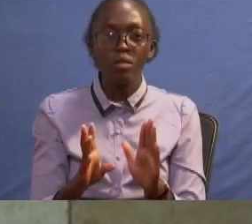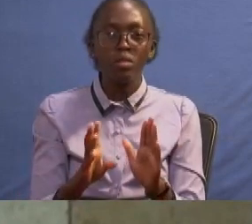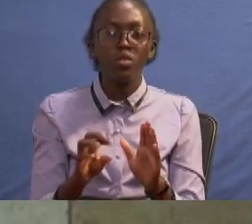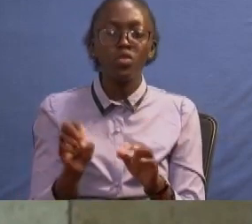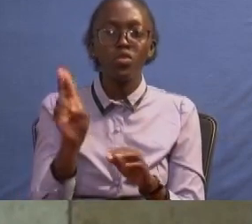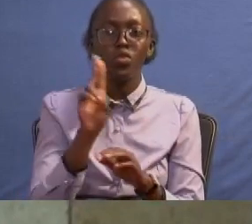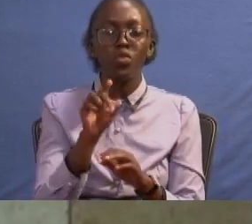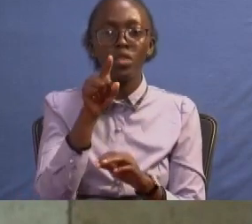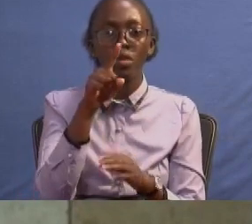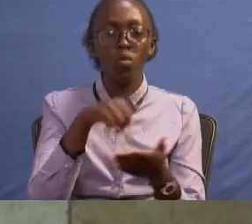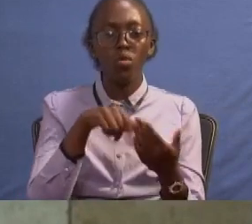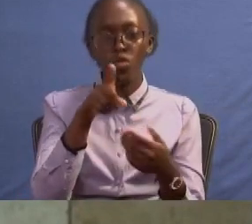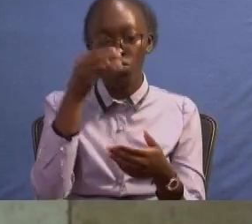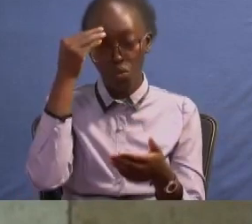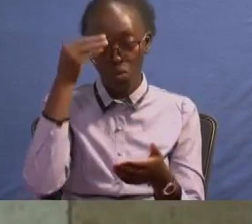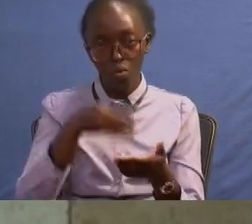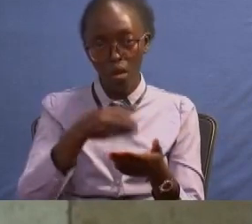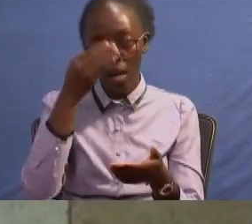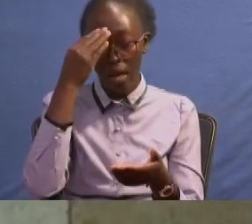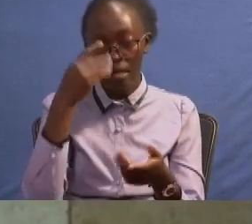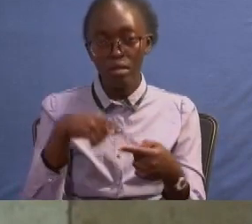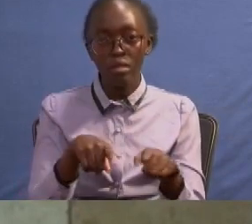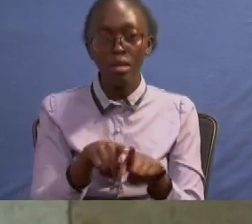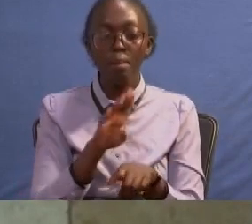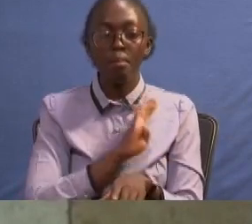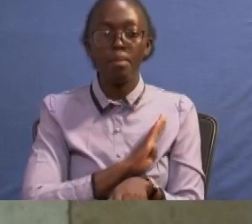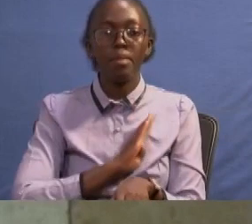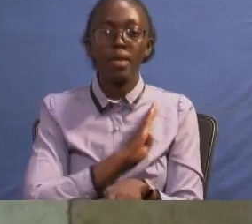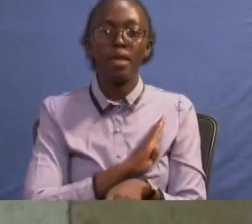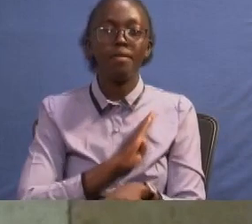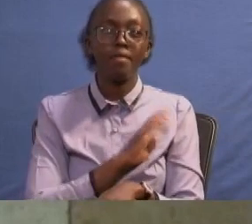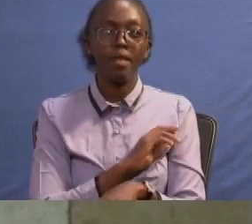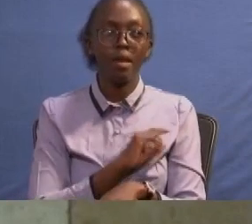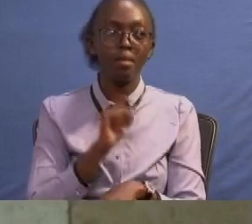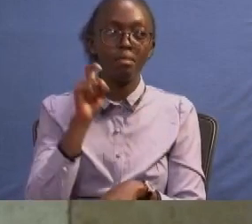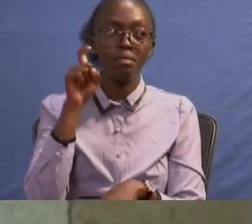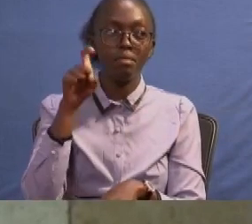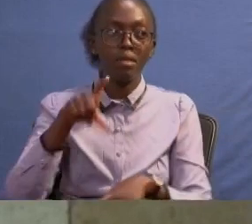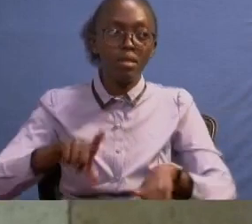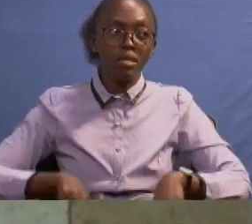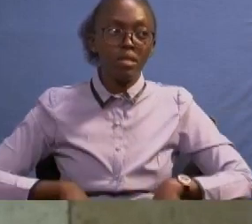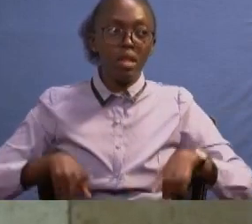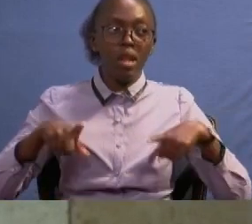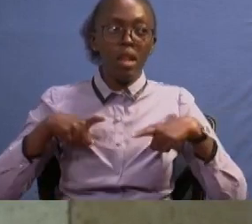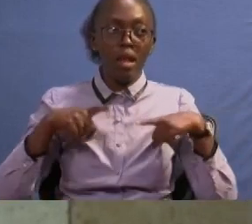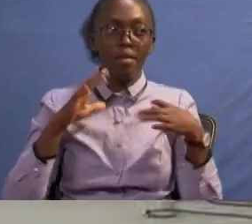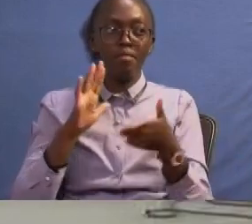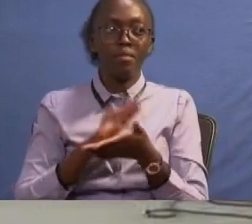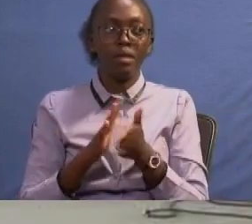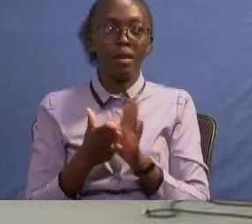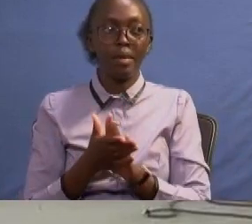you learn and how you conduct yourselves. And you must stay alive. Tell the other one, stay alive.